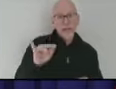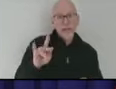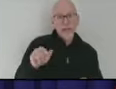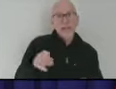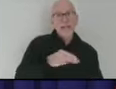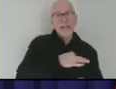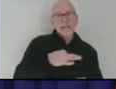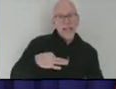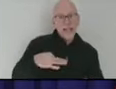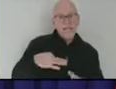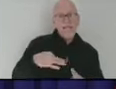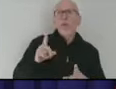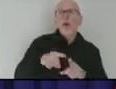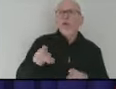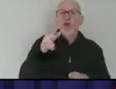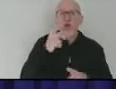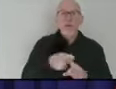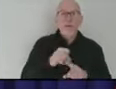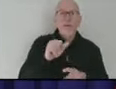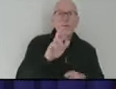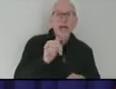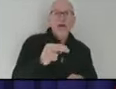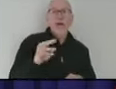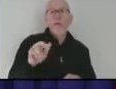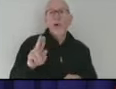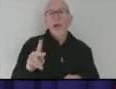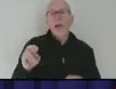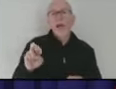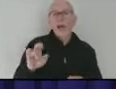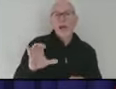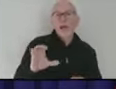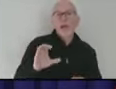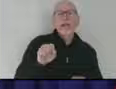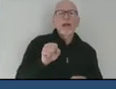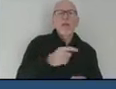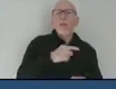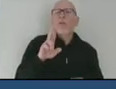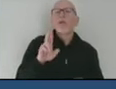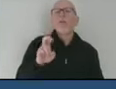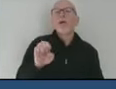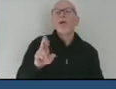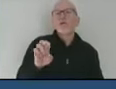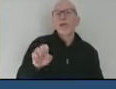also what you heard from Sarah, Mark, and Eric is, yes, resources. We have to,